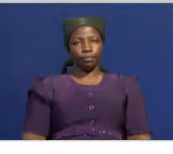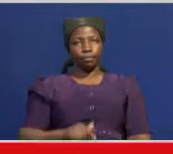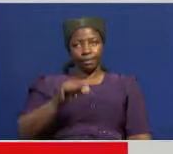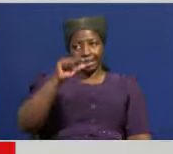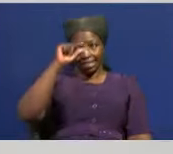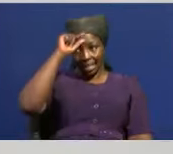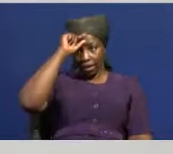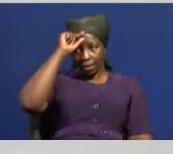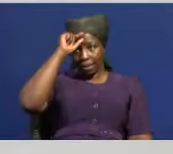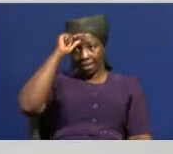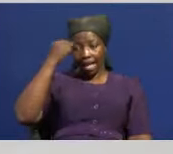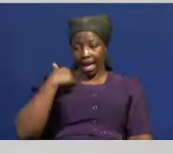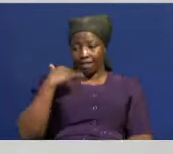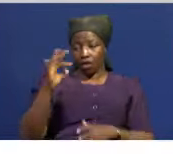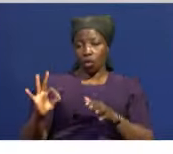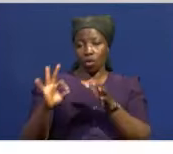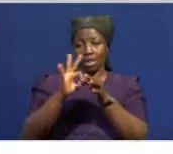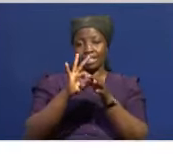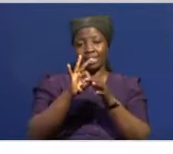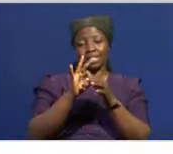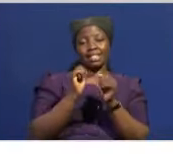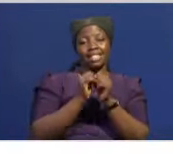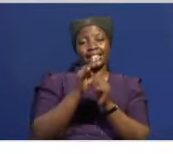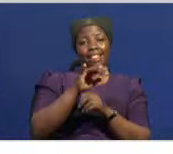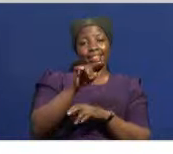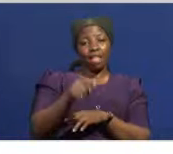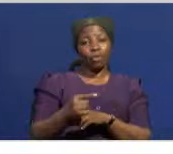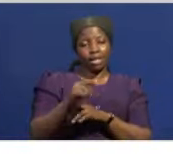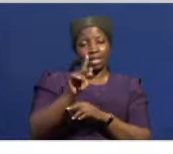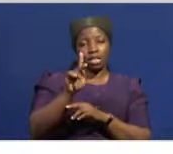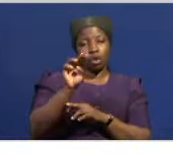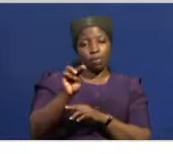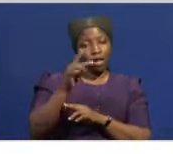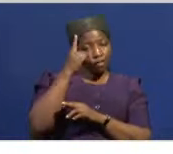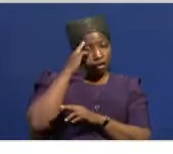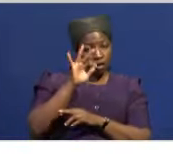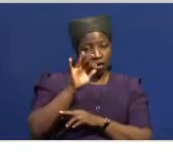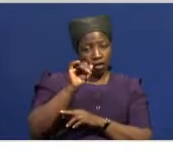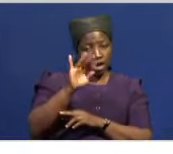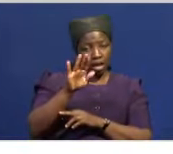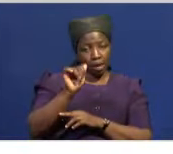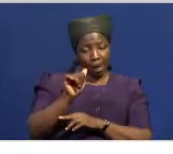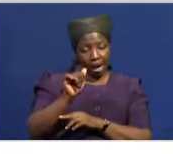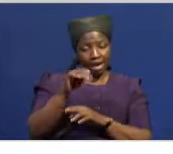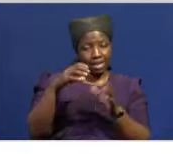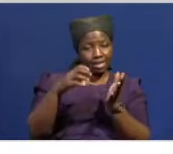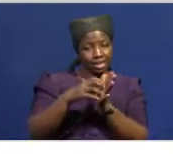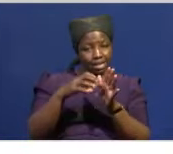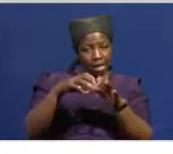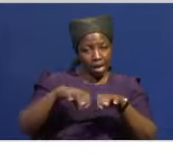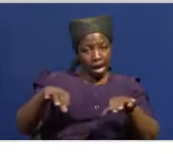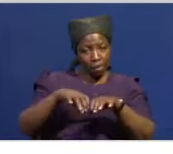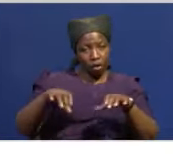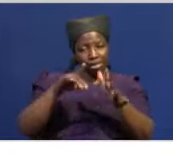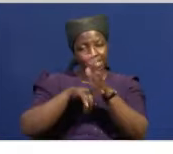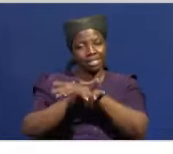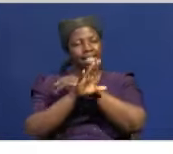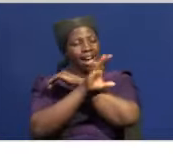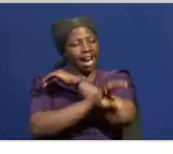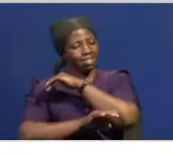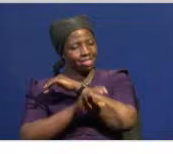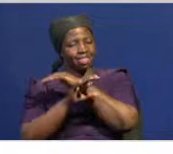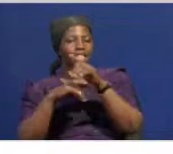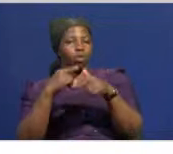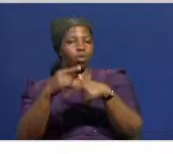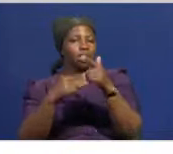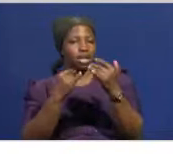The government has connected 13,000 kilometres of fibre optic cables across the country in the ongoing implementation of